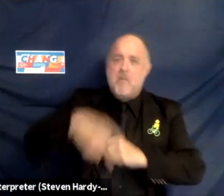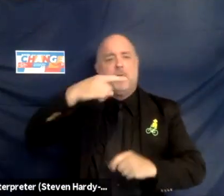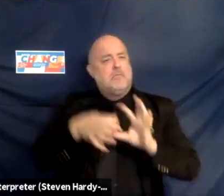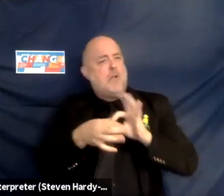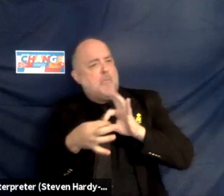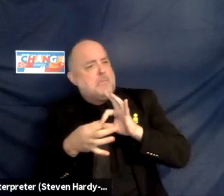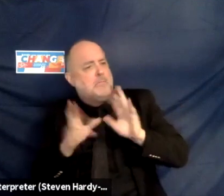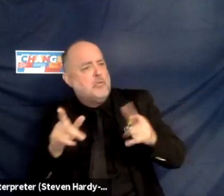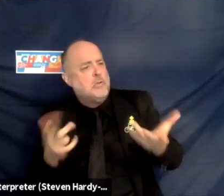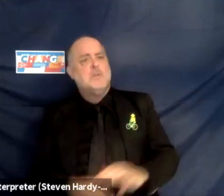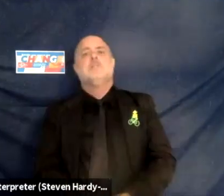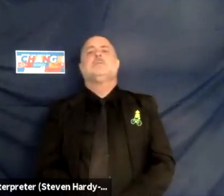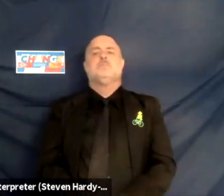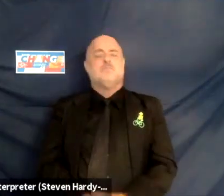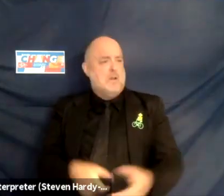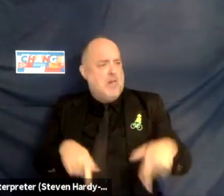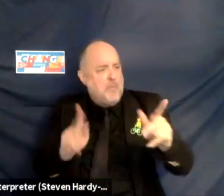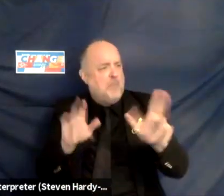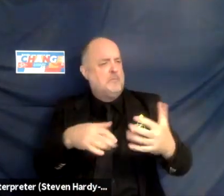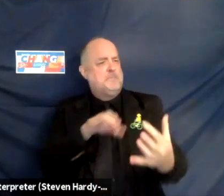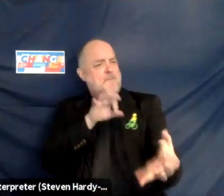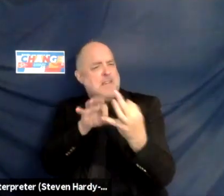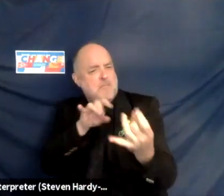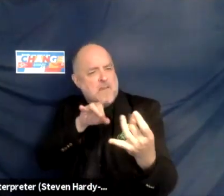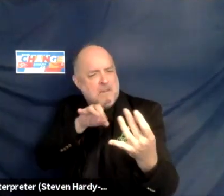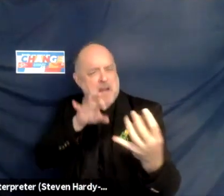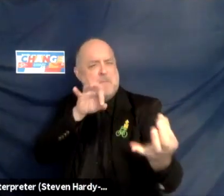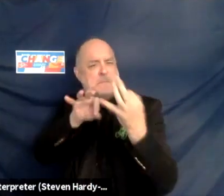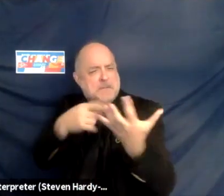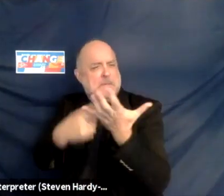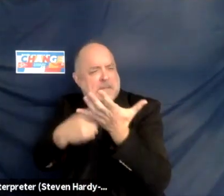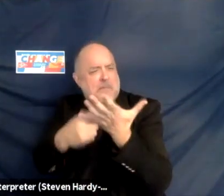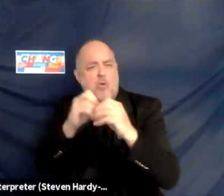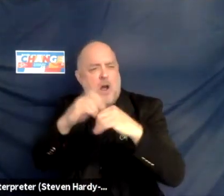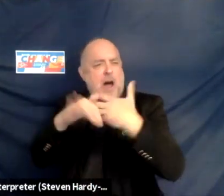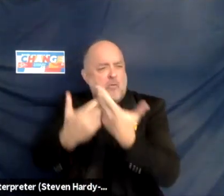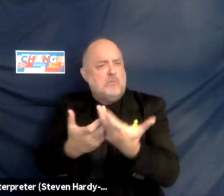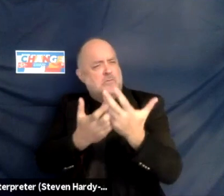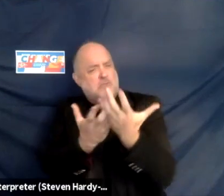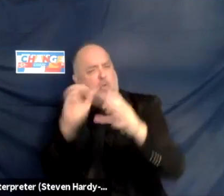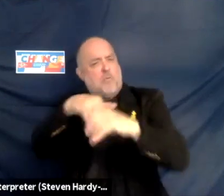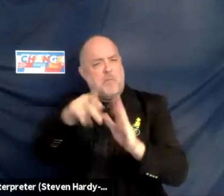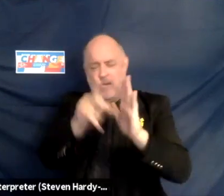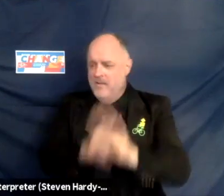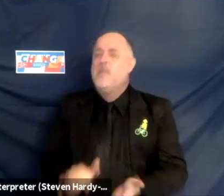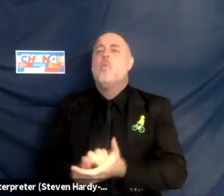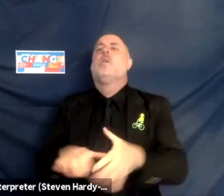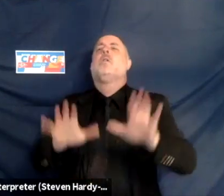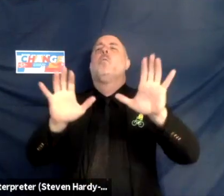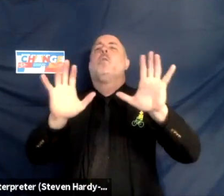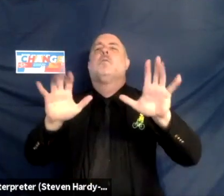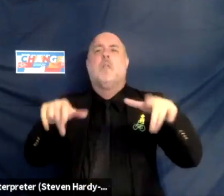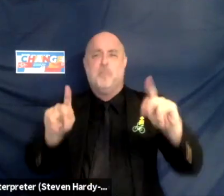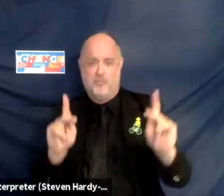time to get everybody's feedback and make sure that's incorporated in the policy choices ahead. So it's just one example of many opportunities I see